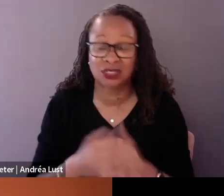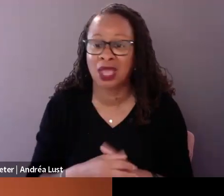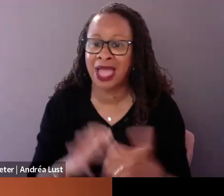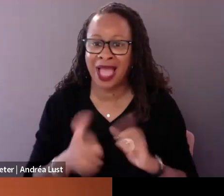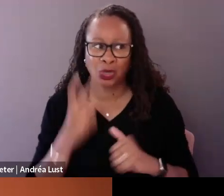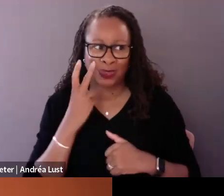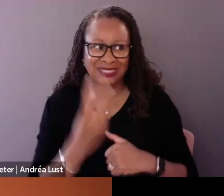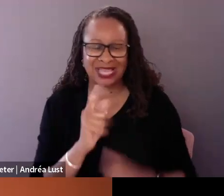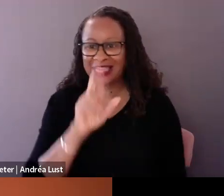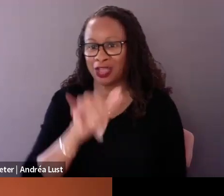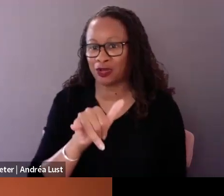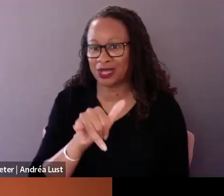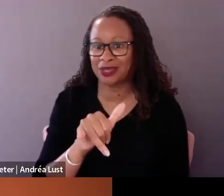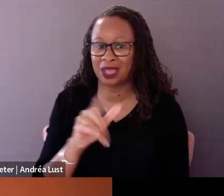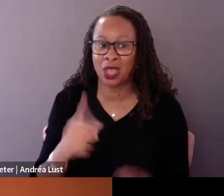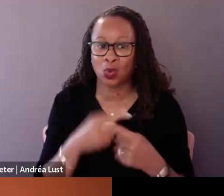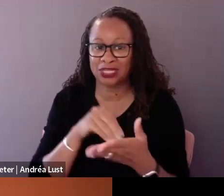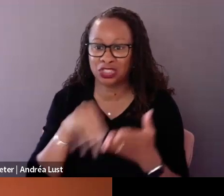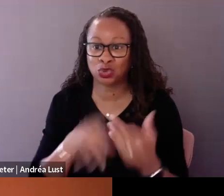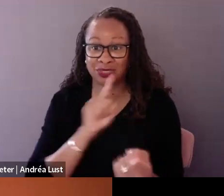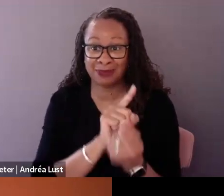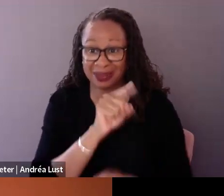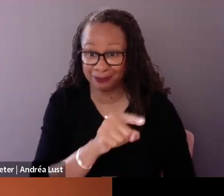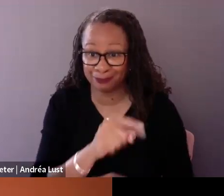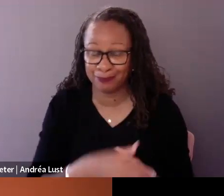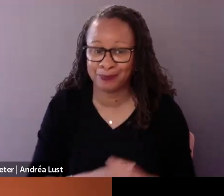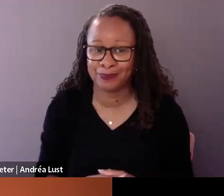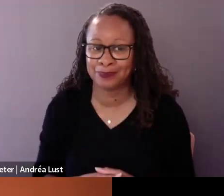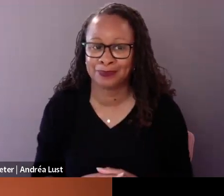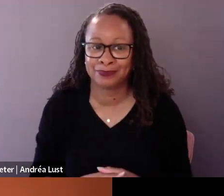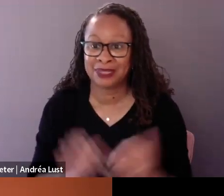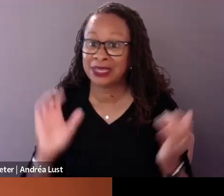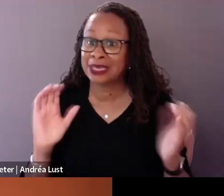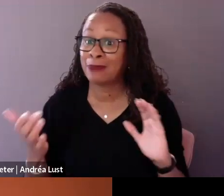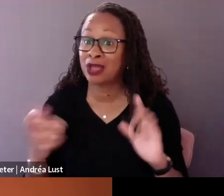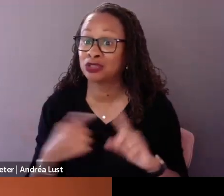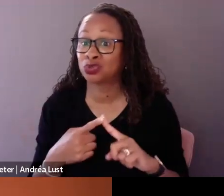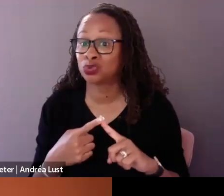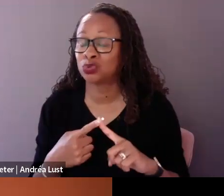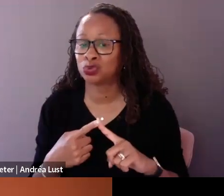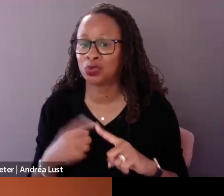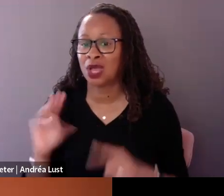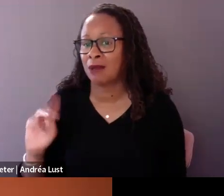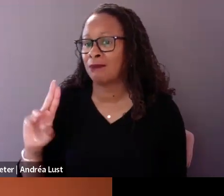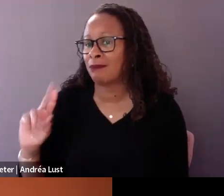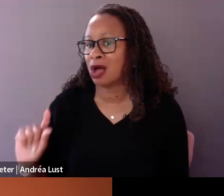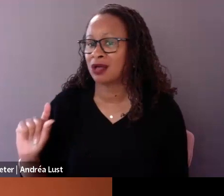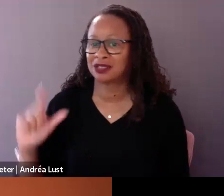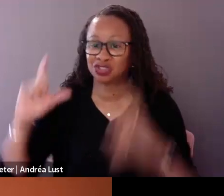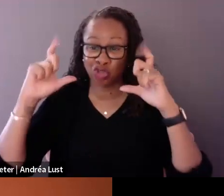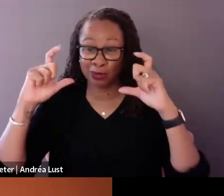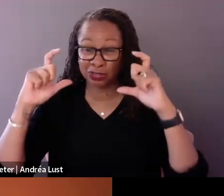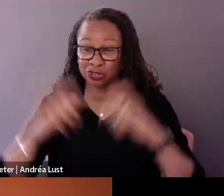see Larry when the students met him, versus the sort of mugshot Larry of the